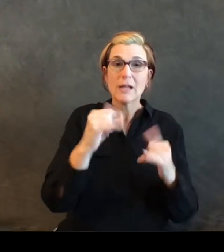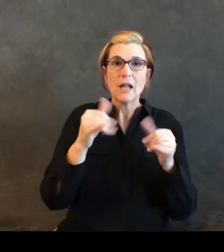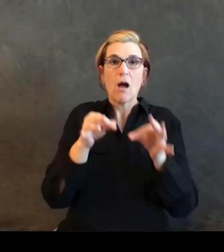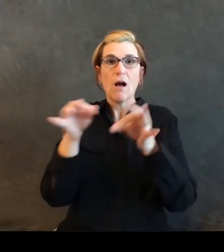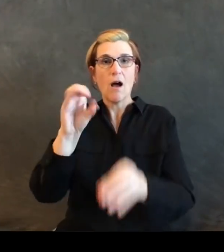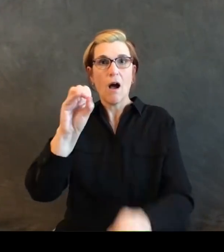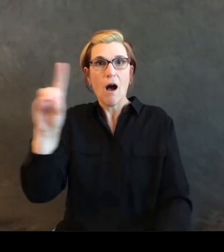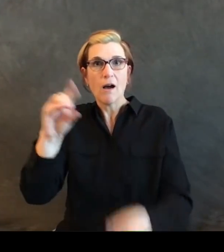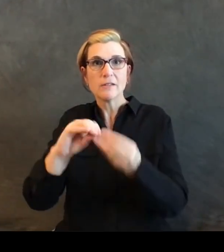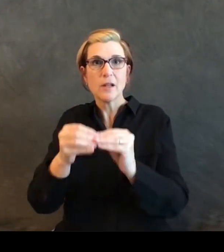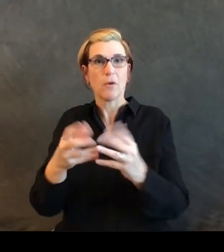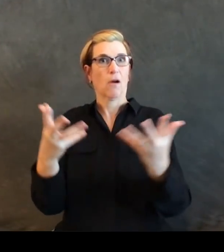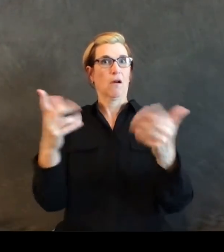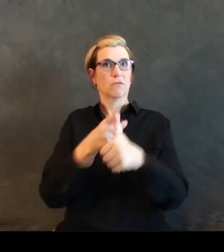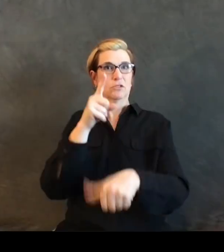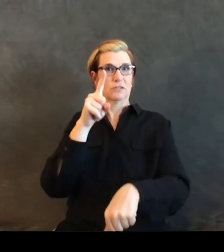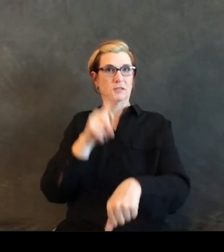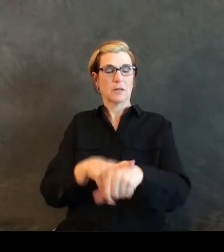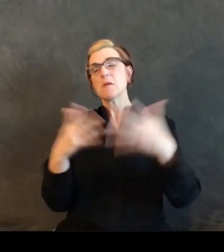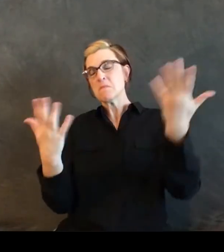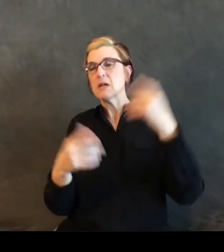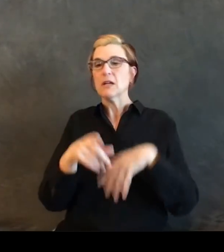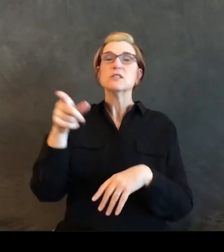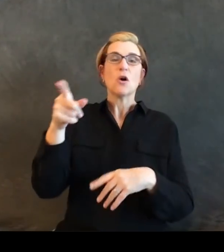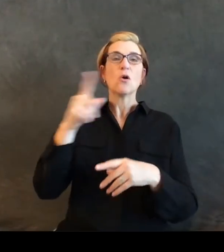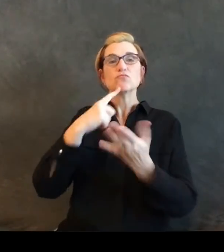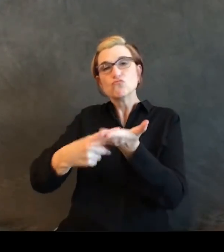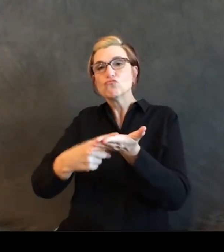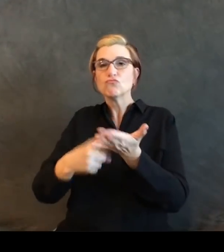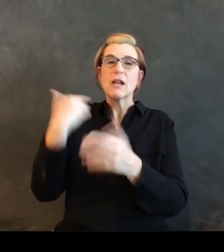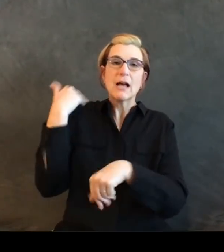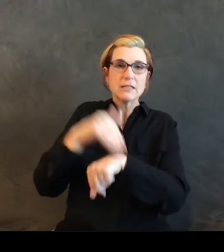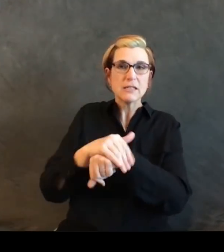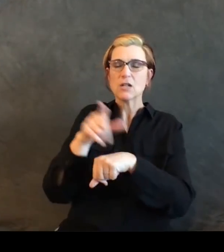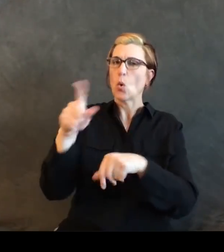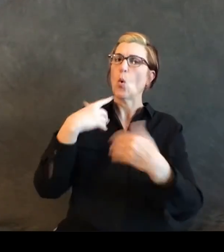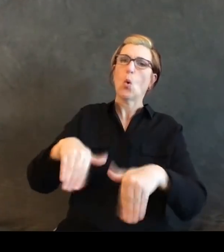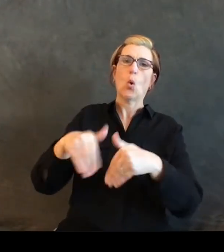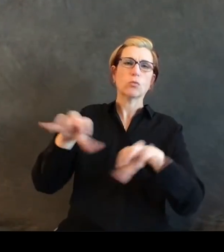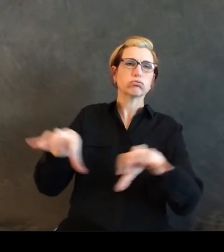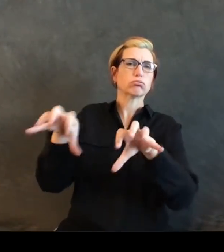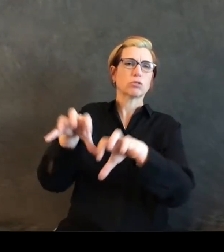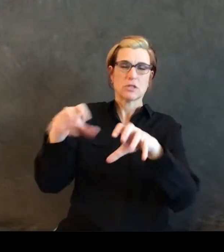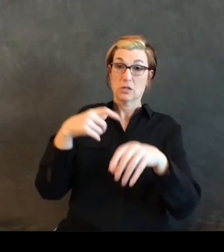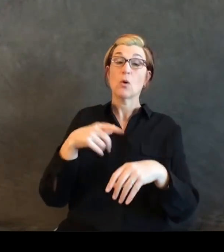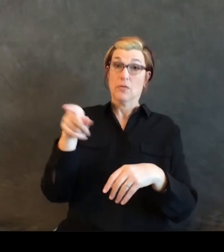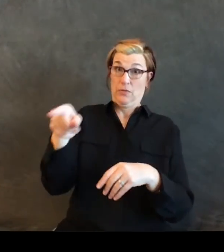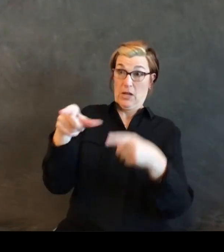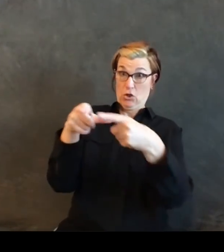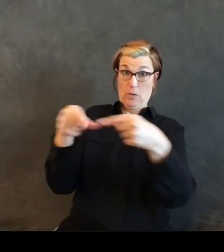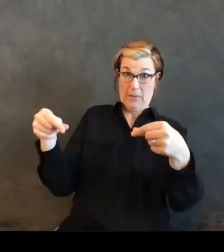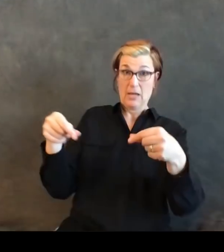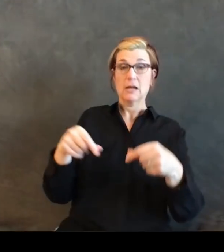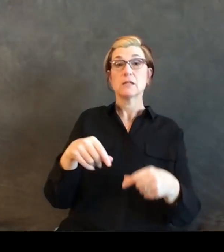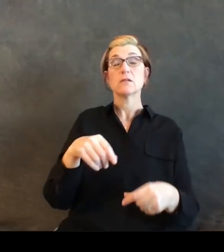didn't need any more time. Everything was perfectly ready. What a job they've done. But Japan, I want to congratulate Japan, the